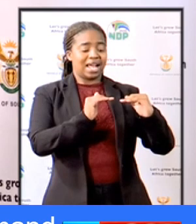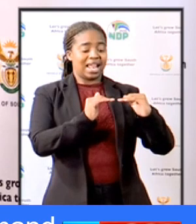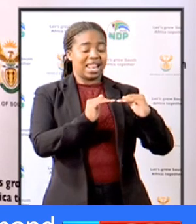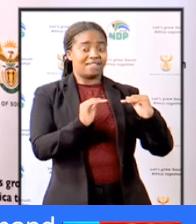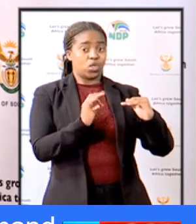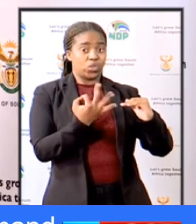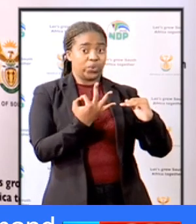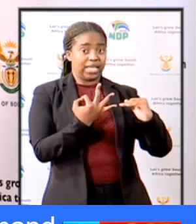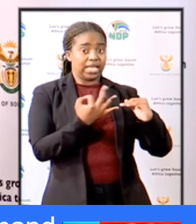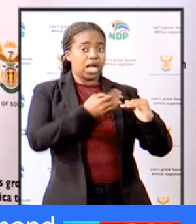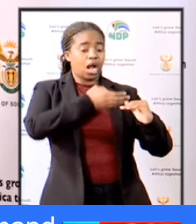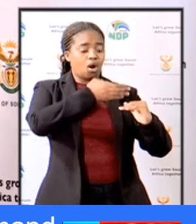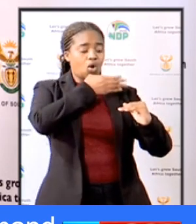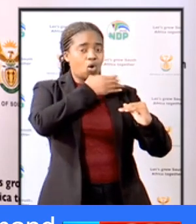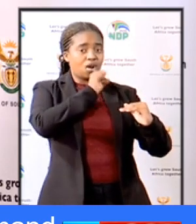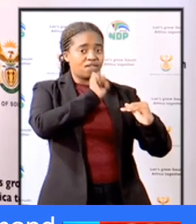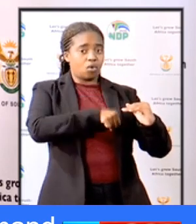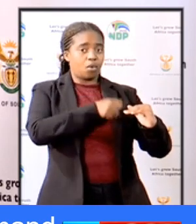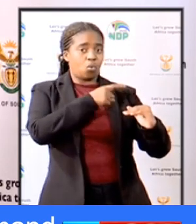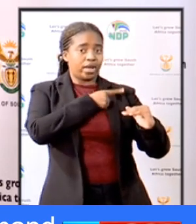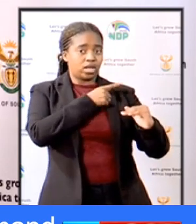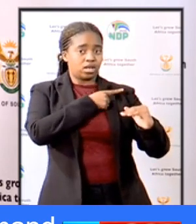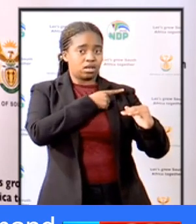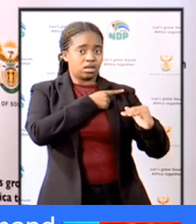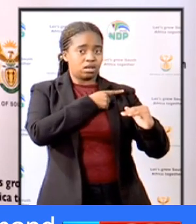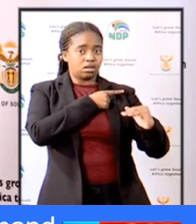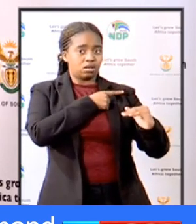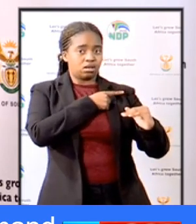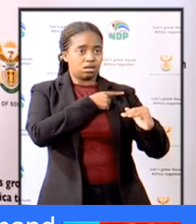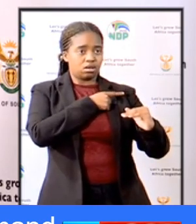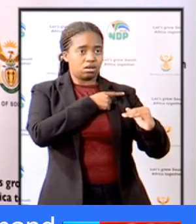level what? 4.